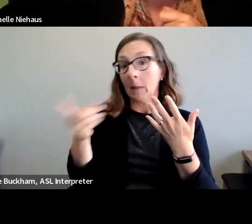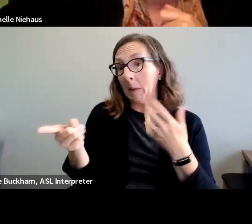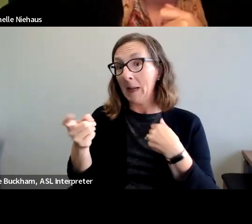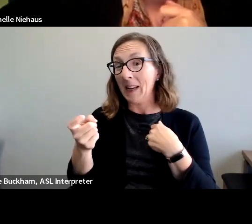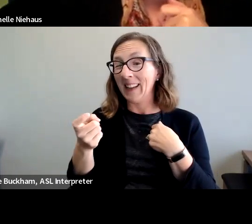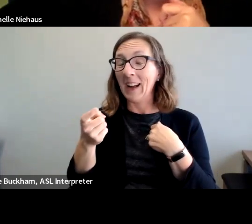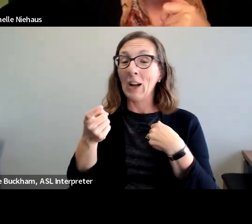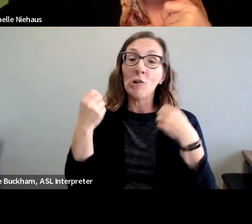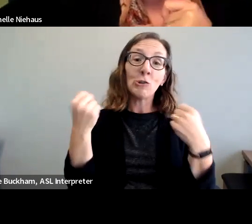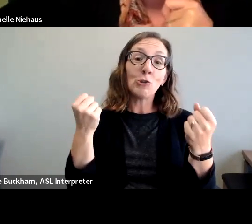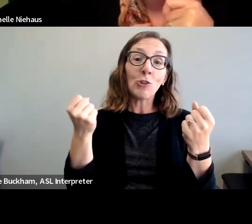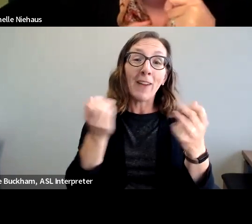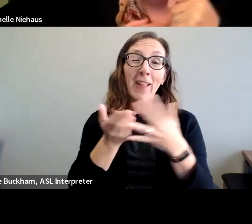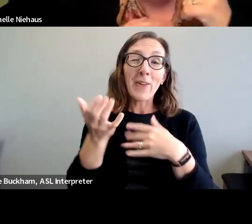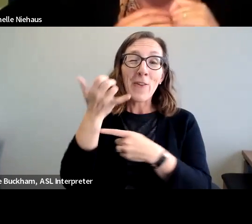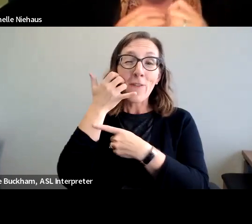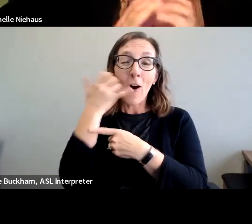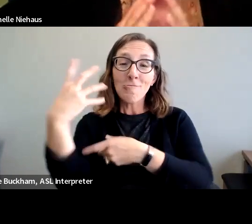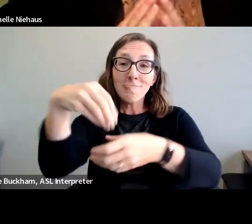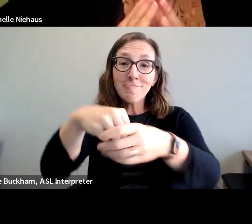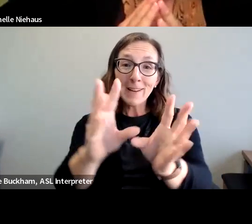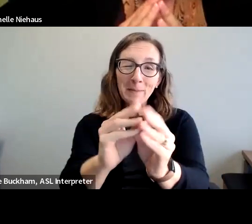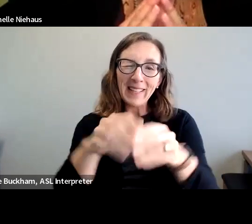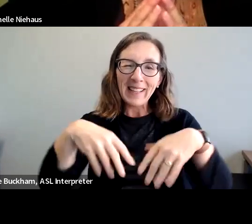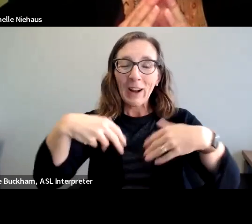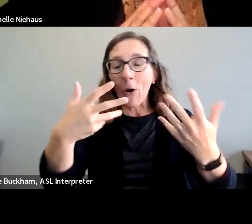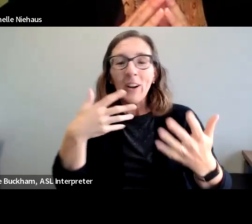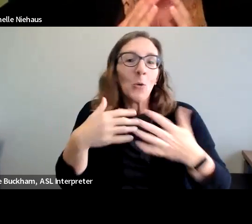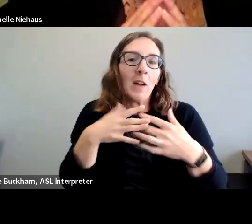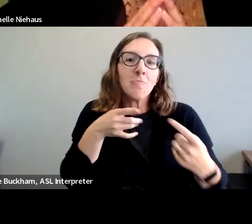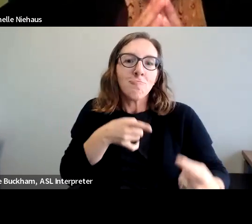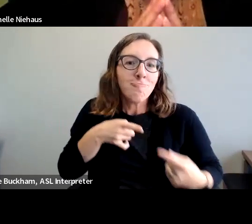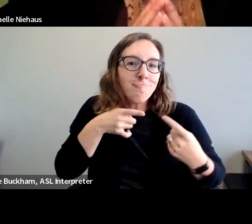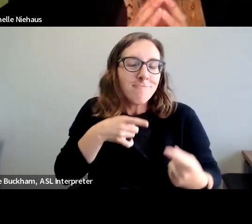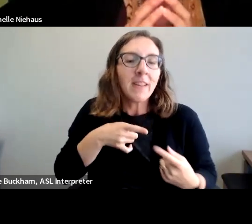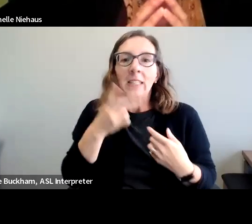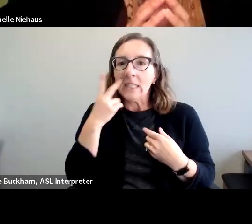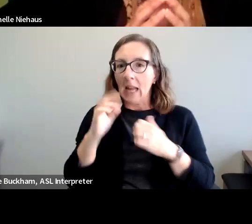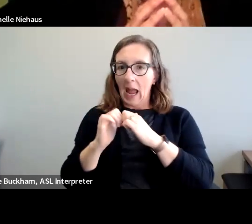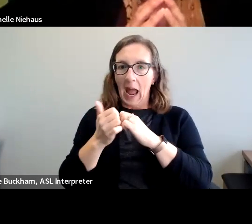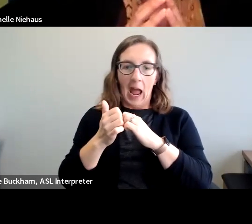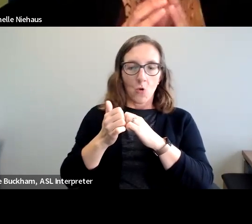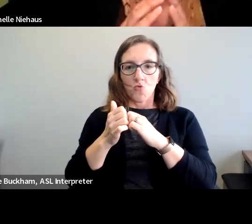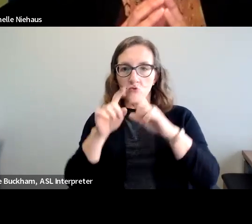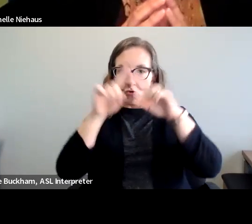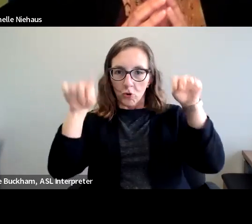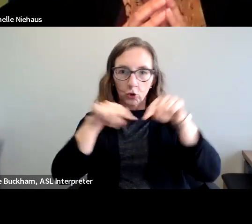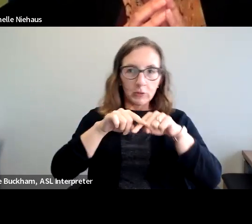or struggling for a while to figure out how to get on screen to do a